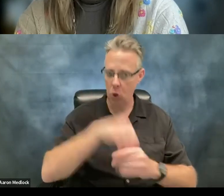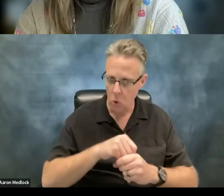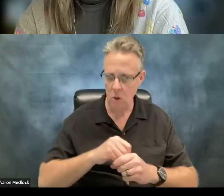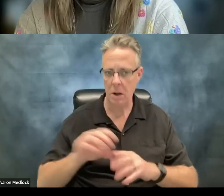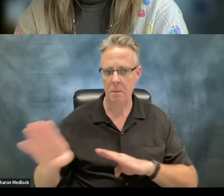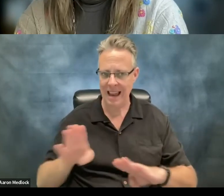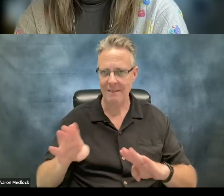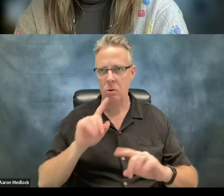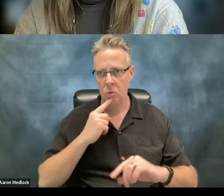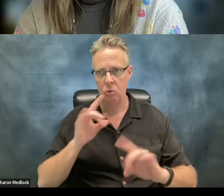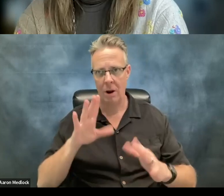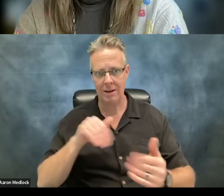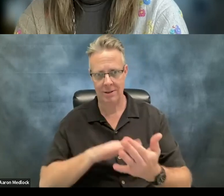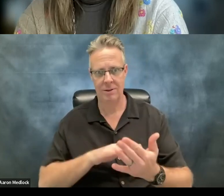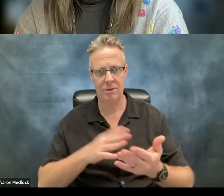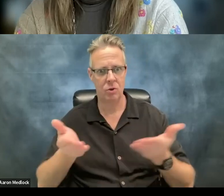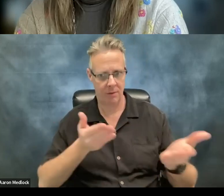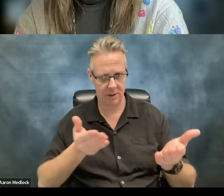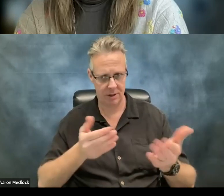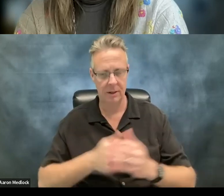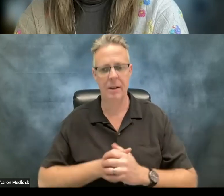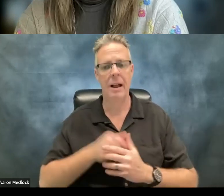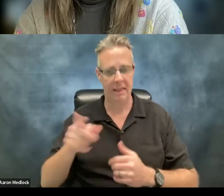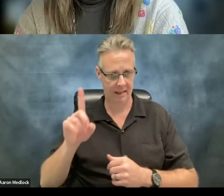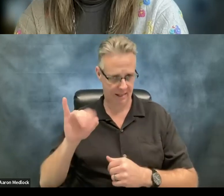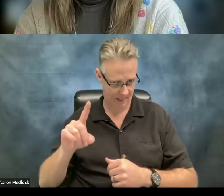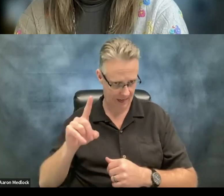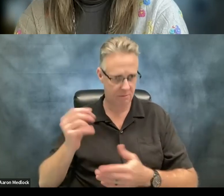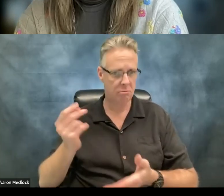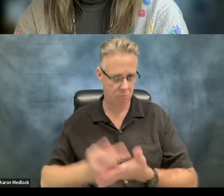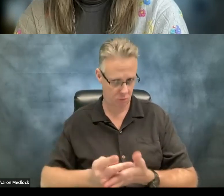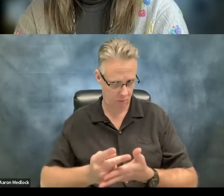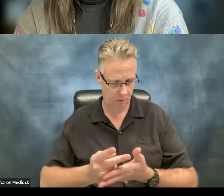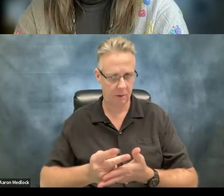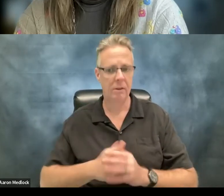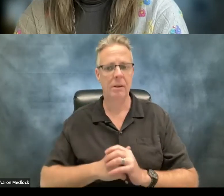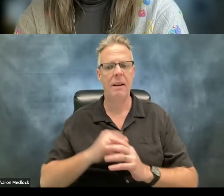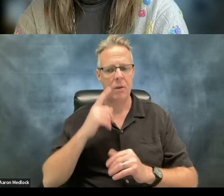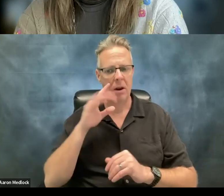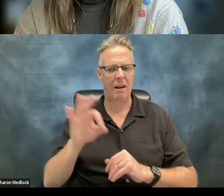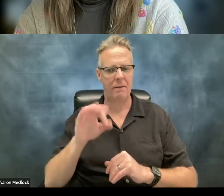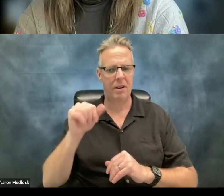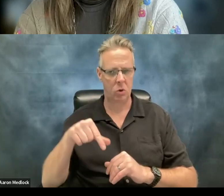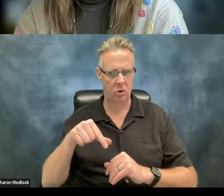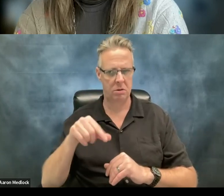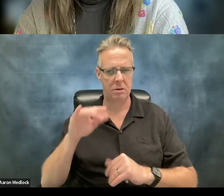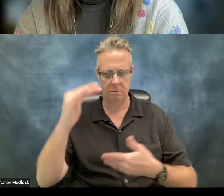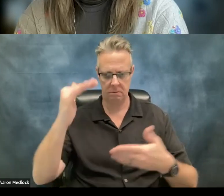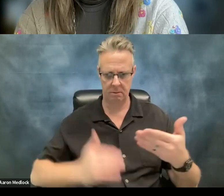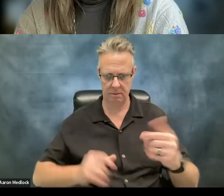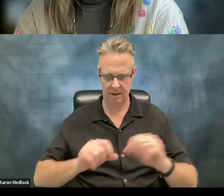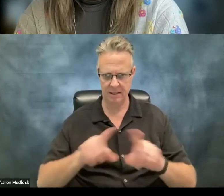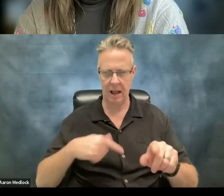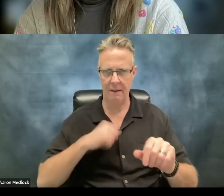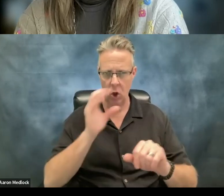services. And they did do that in a frequently asked questions document that they sent out. I can